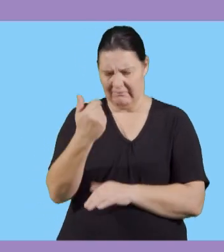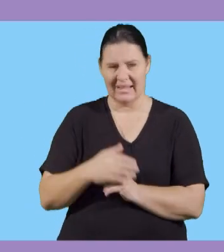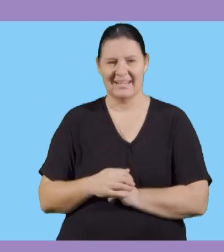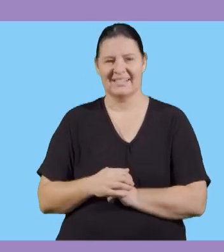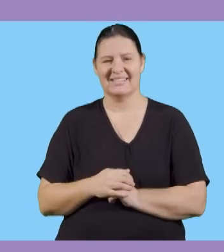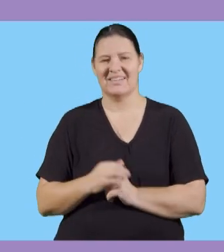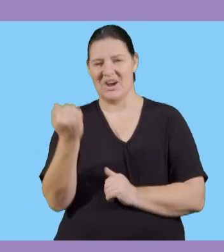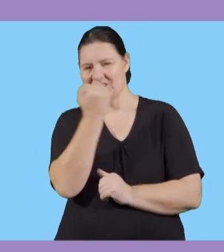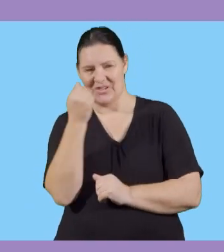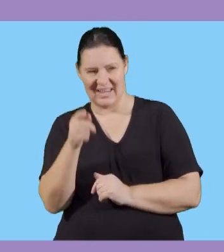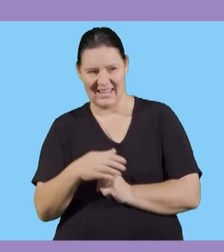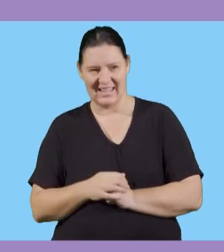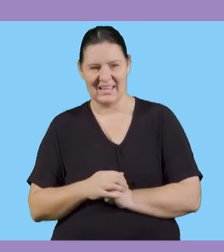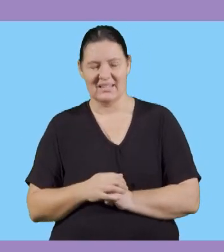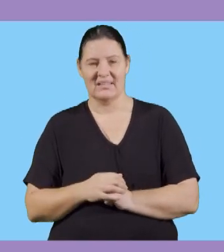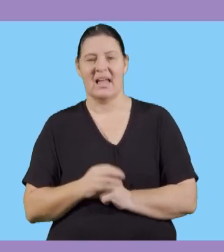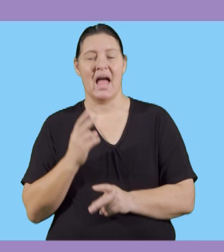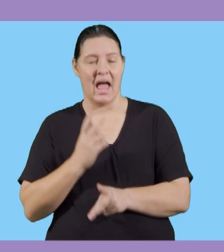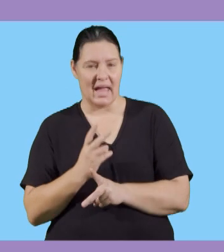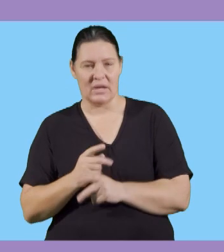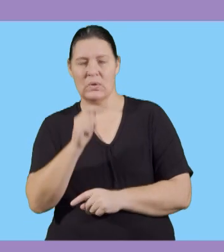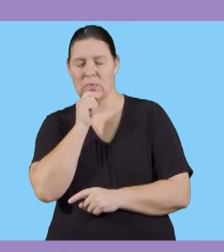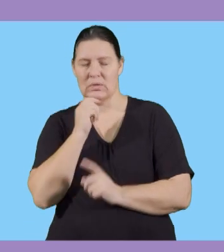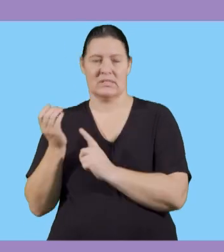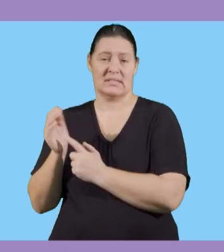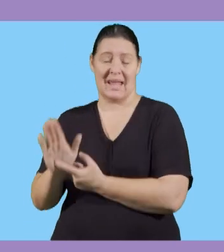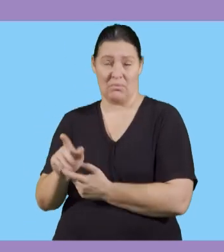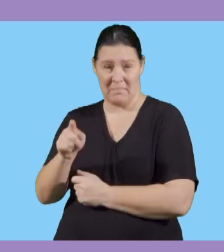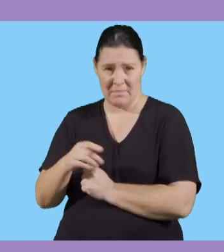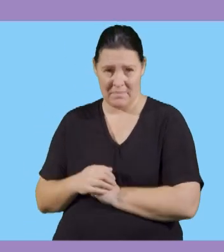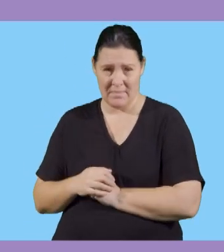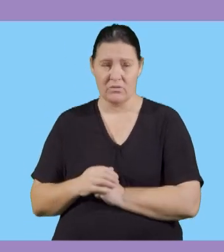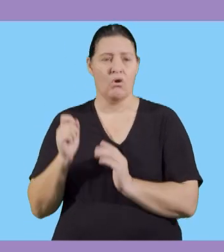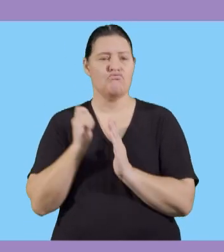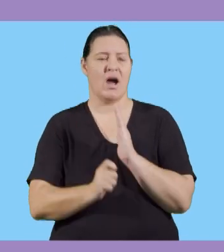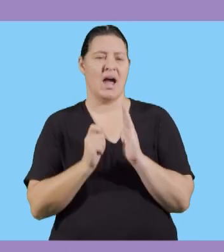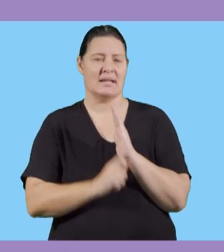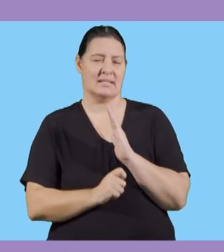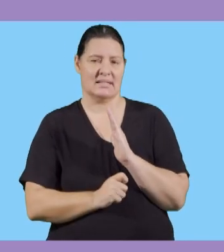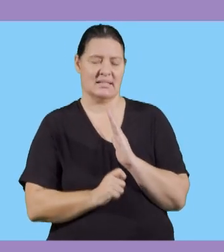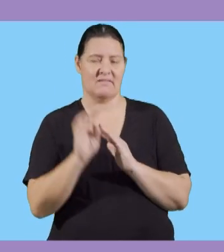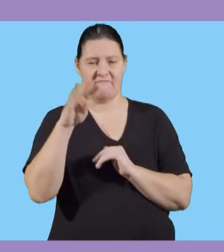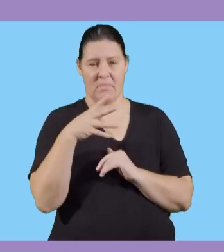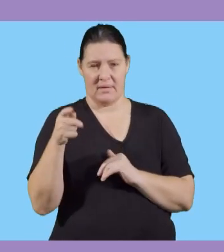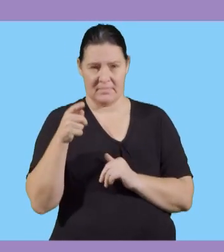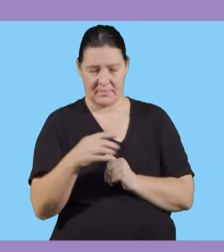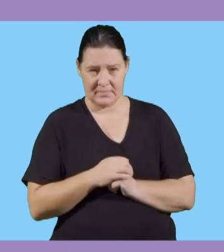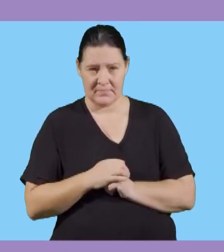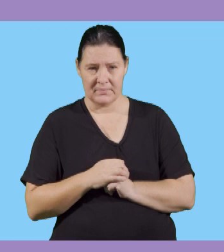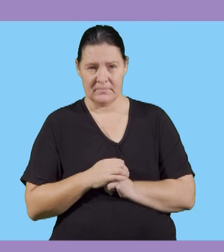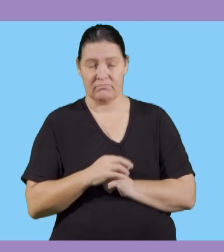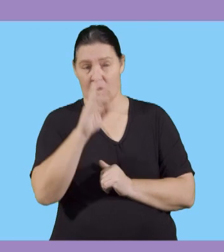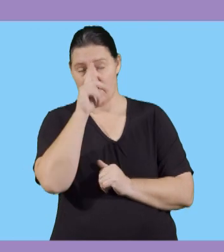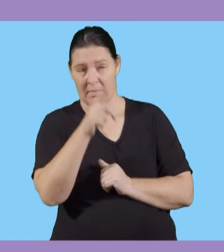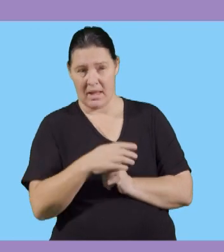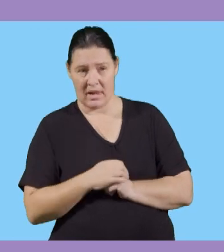So, sorry for that. Again, we are going to use our diagram to write down this formula. So